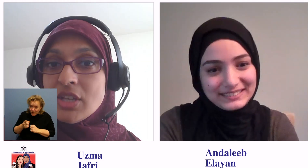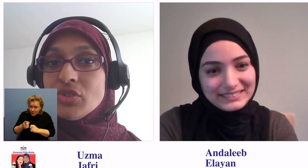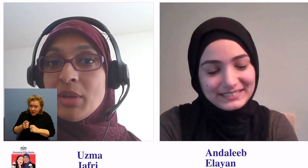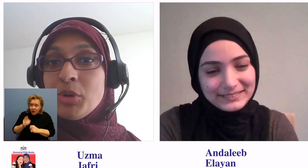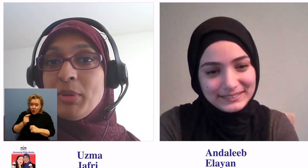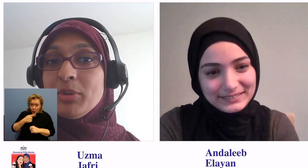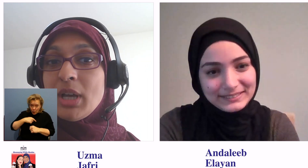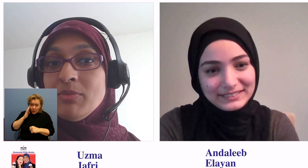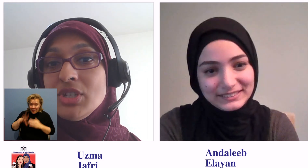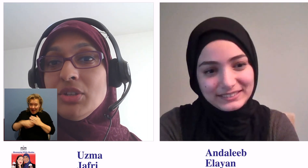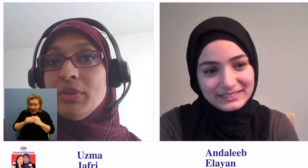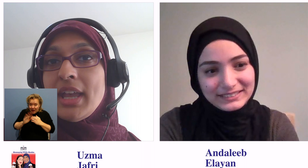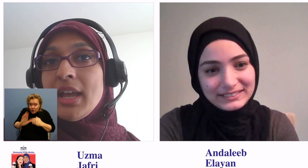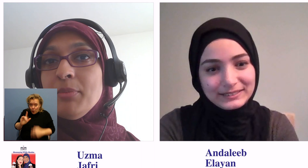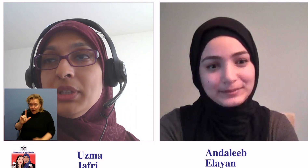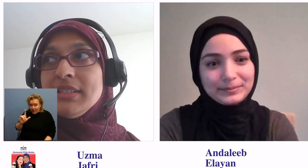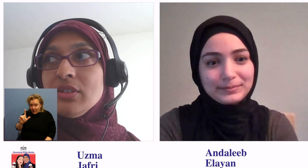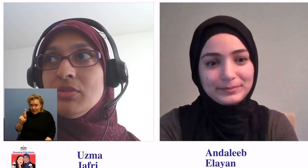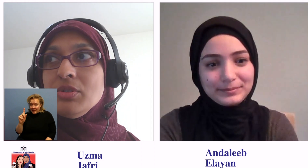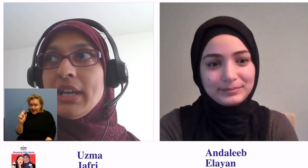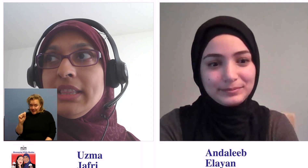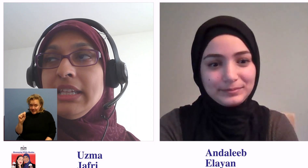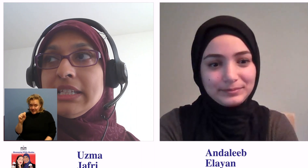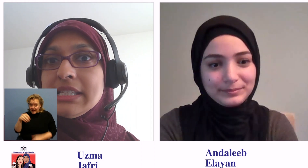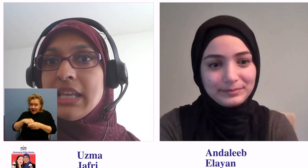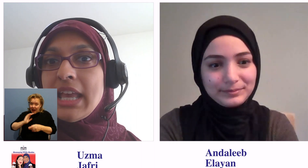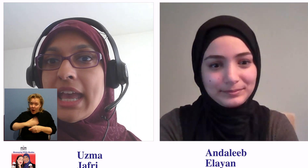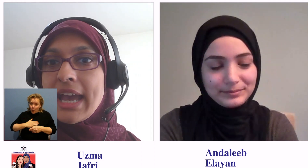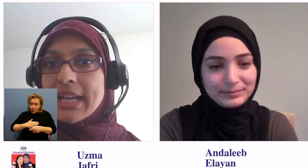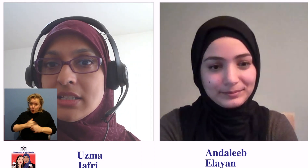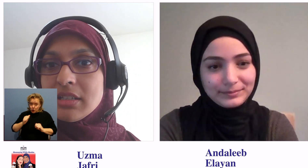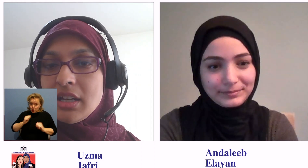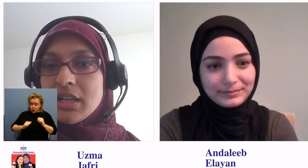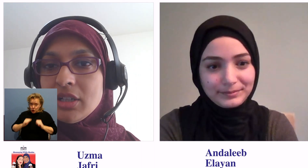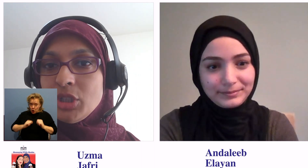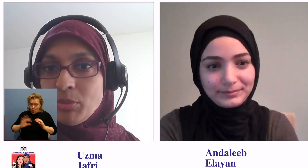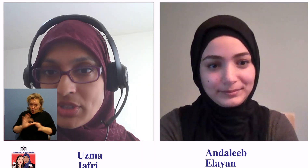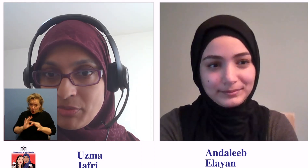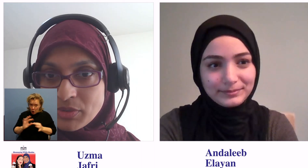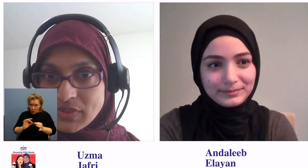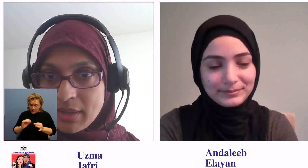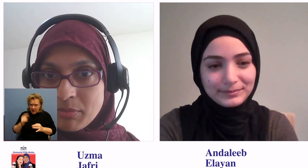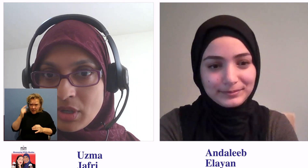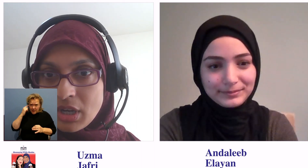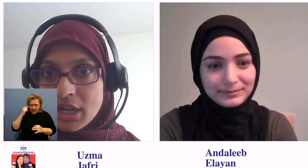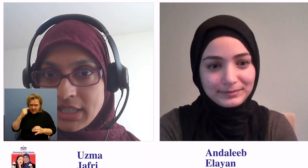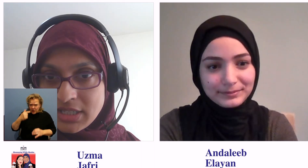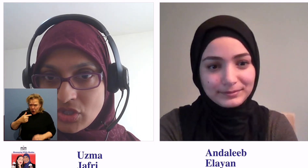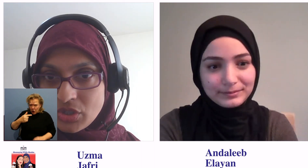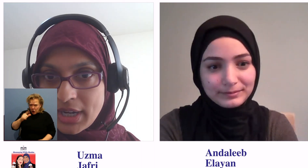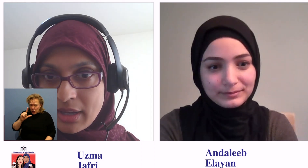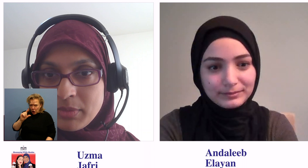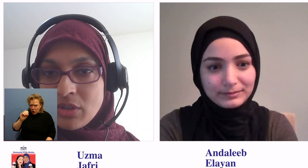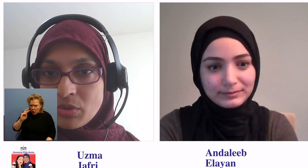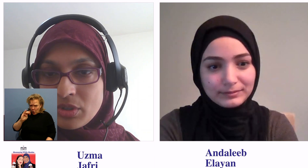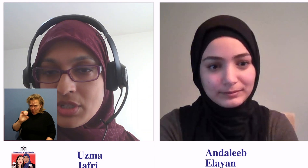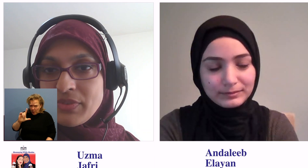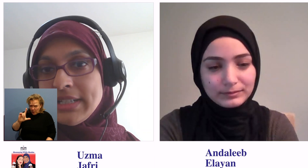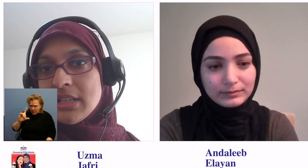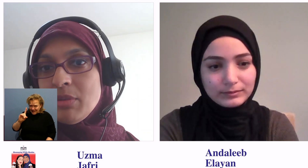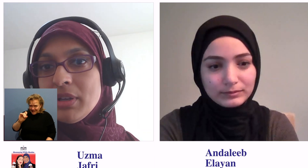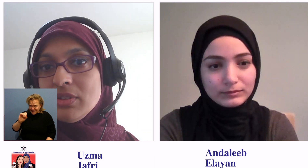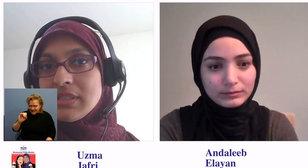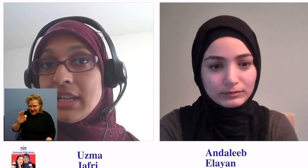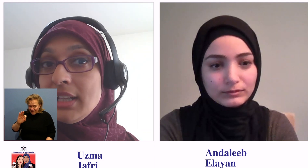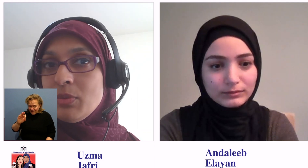notes so that more people come to you. And please go to, I think it's at, uh, global deaf Muslim on Instagram in order